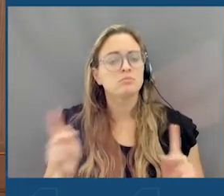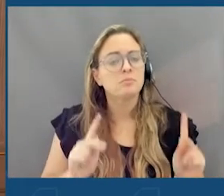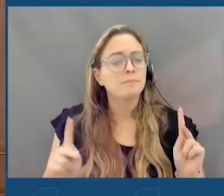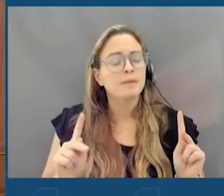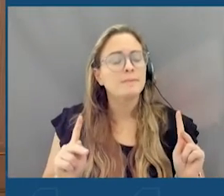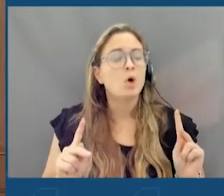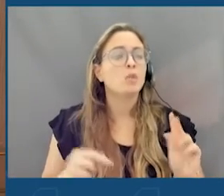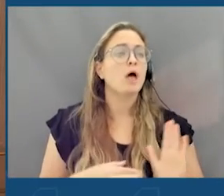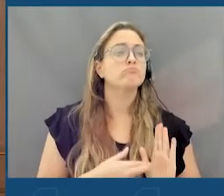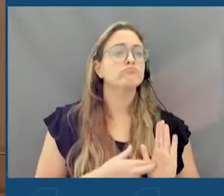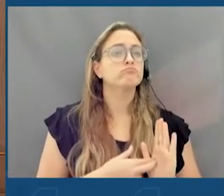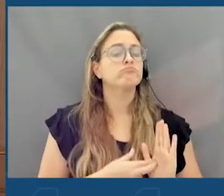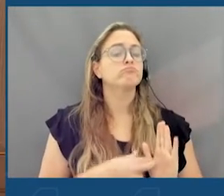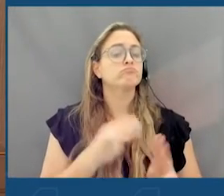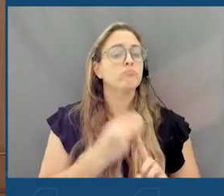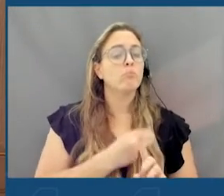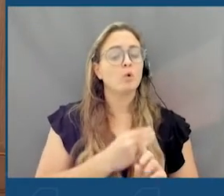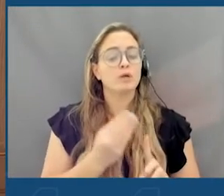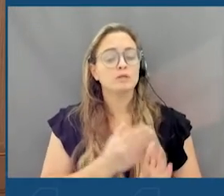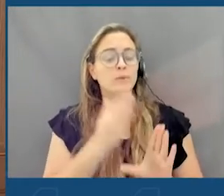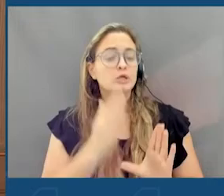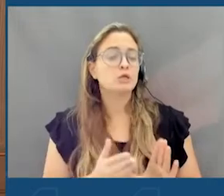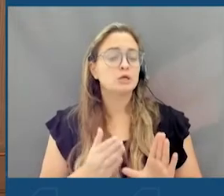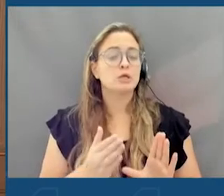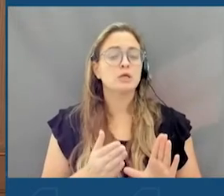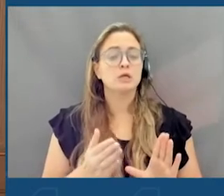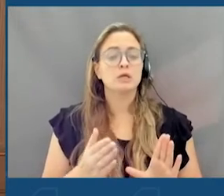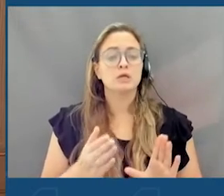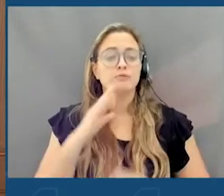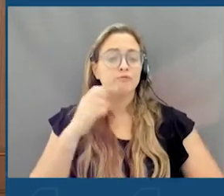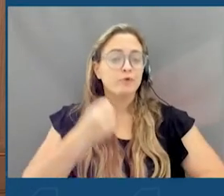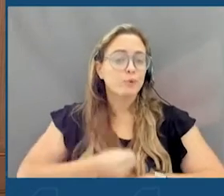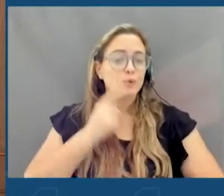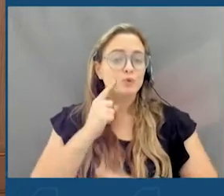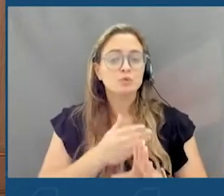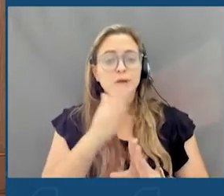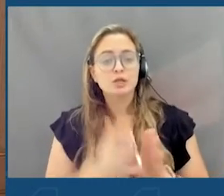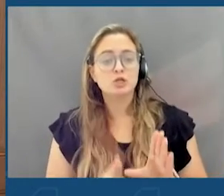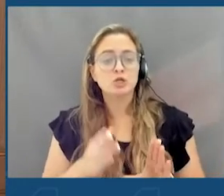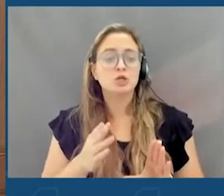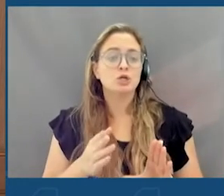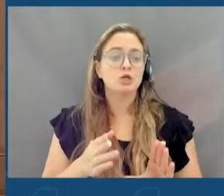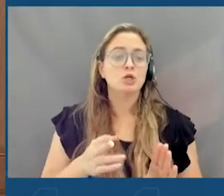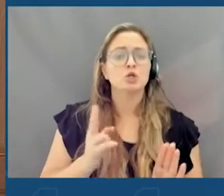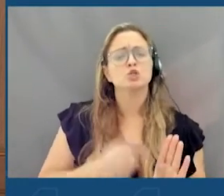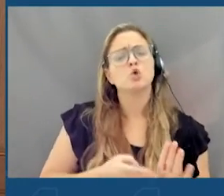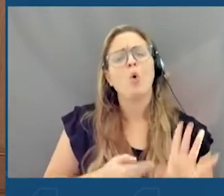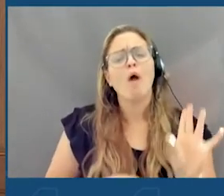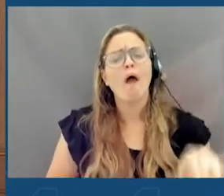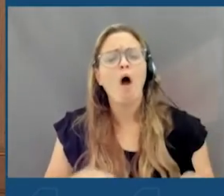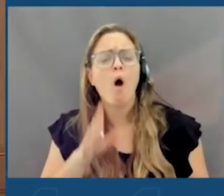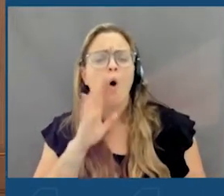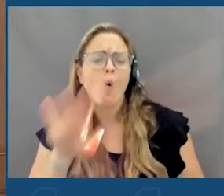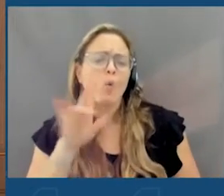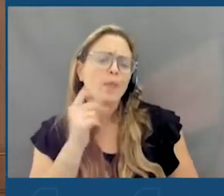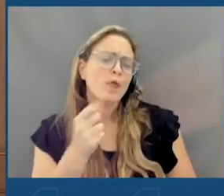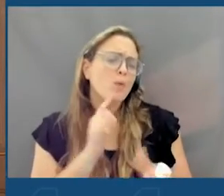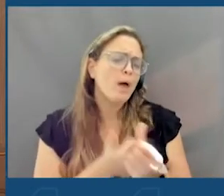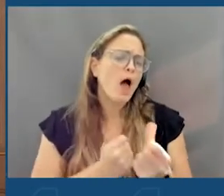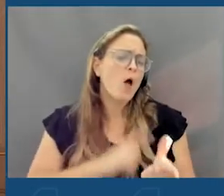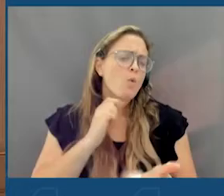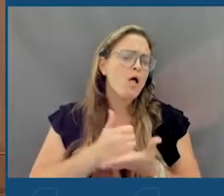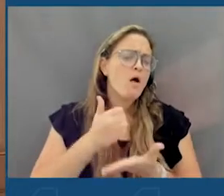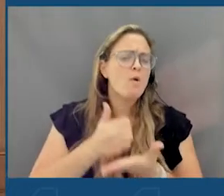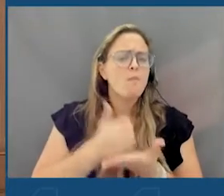as mortgage specialists and foreclosure specialists and join us. You're a little behind. We'll help you get out from it. And sometimes people get pressured